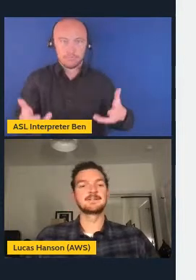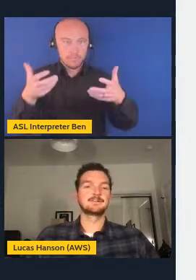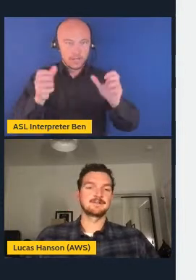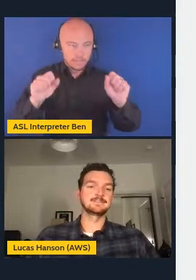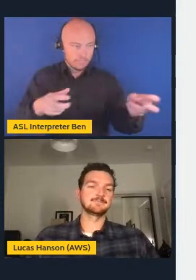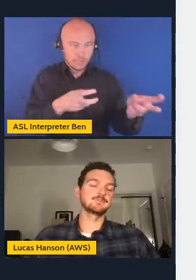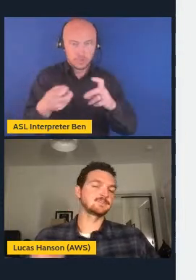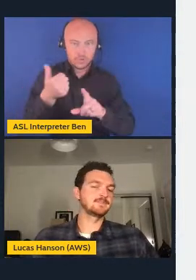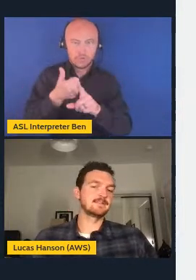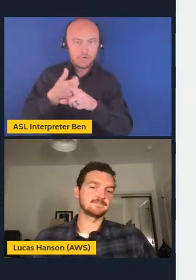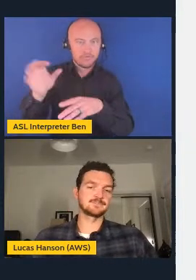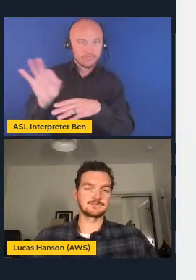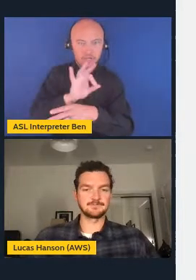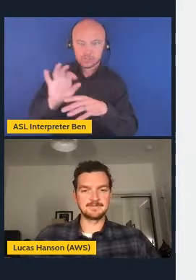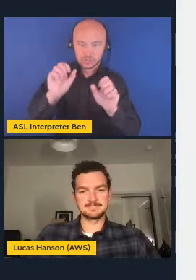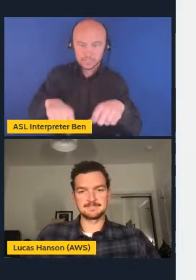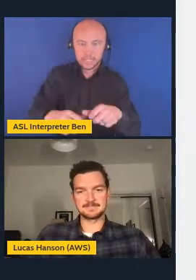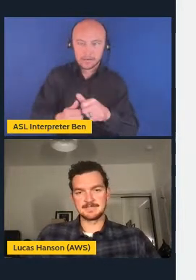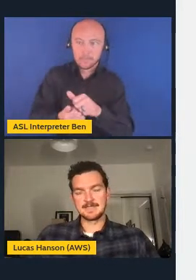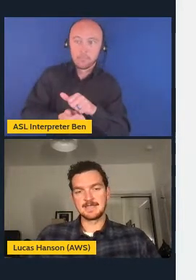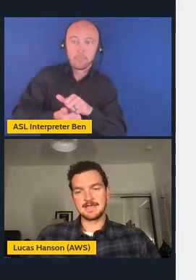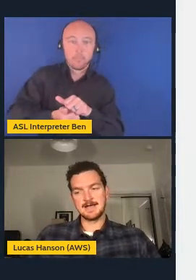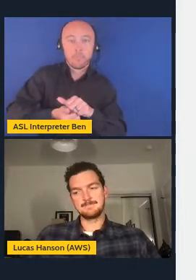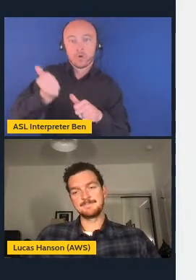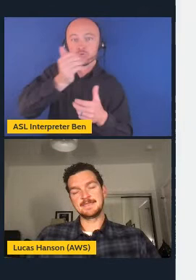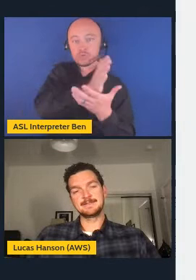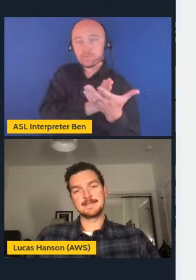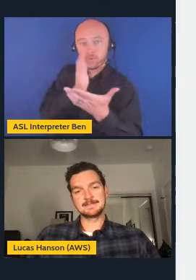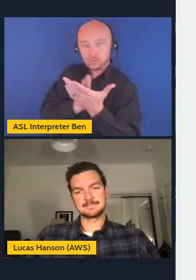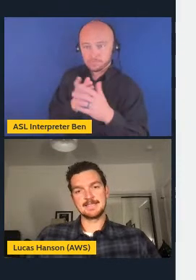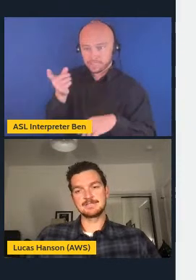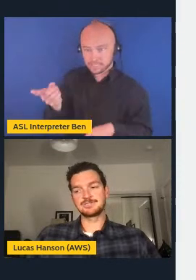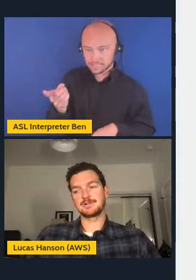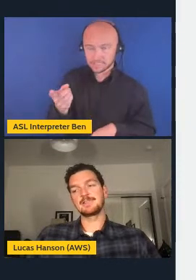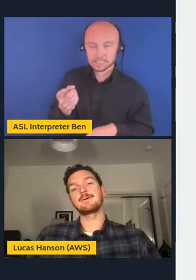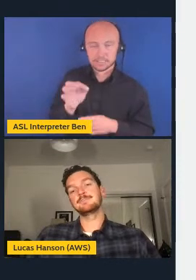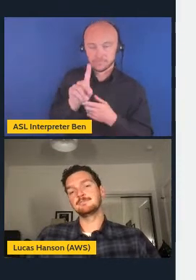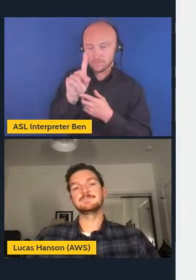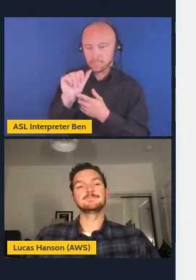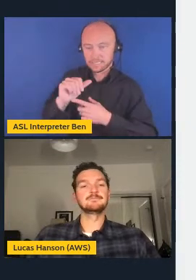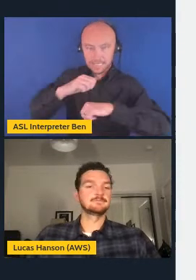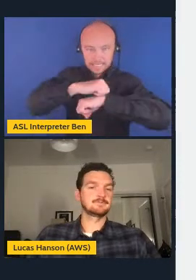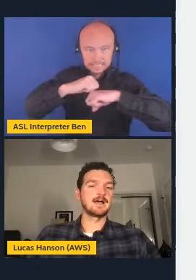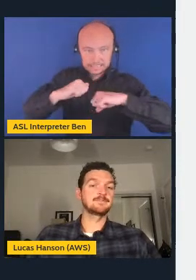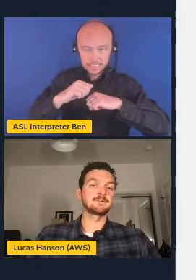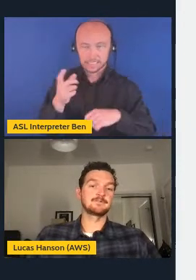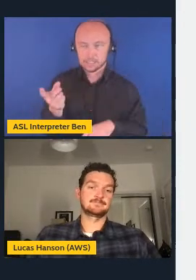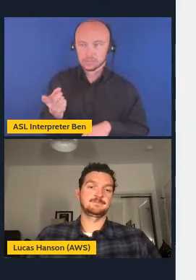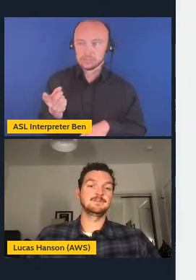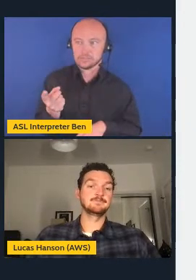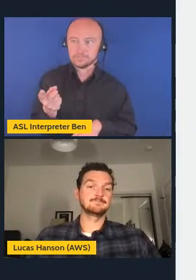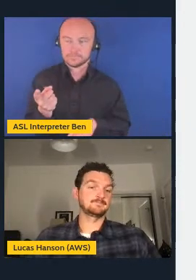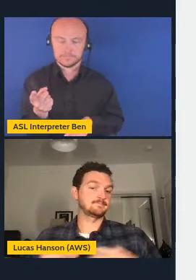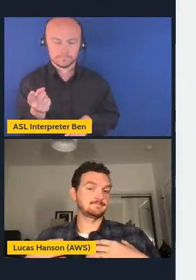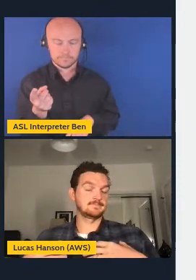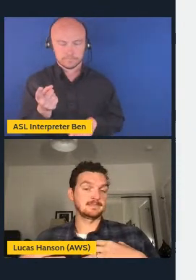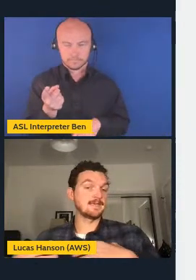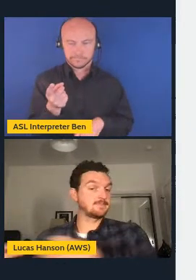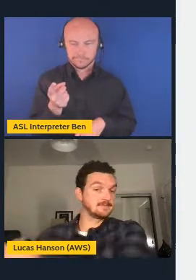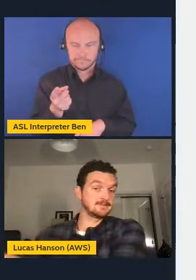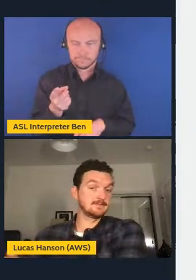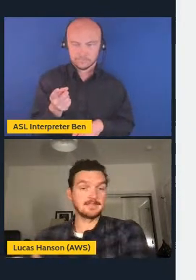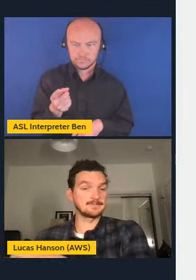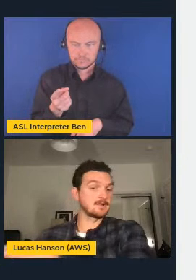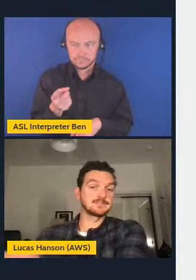function, right? So most of the infrastructure pieces in a data stage allow you to either,